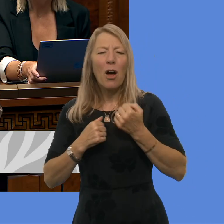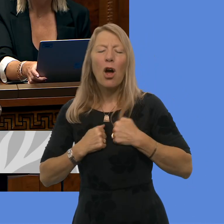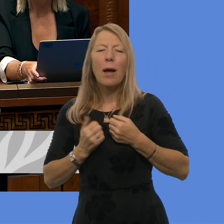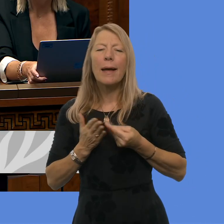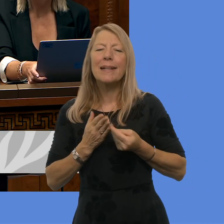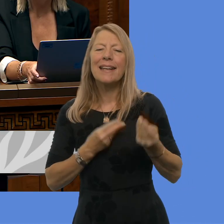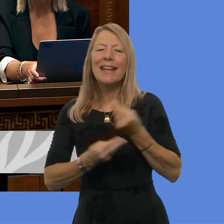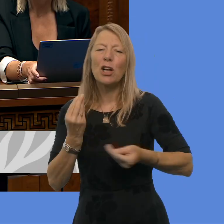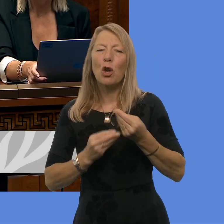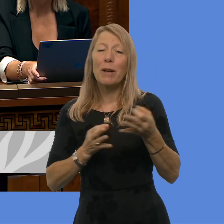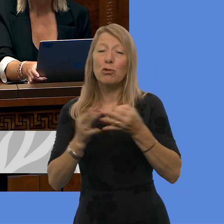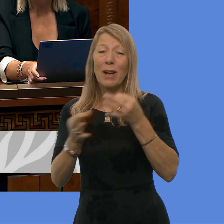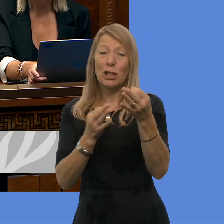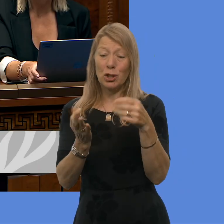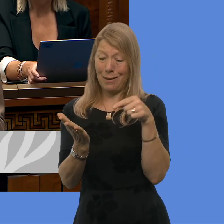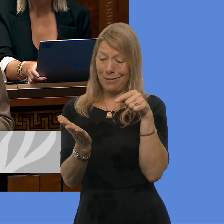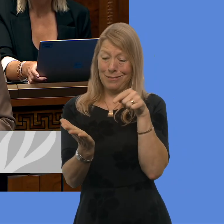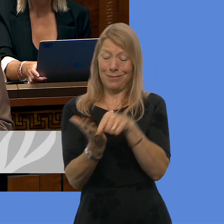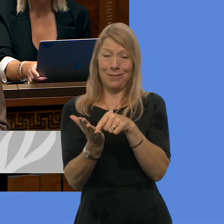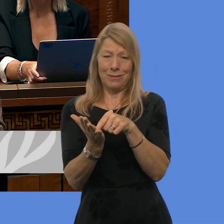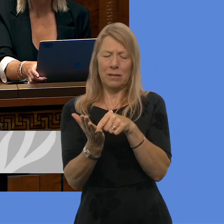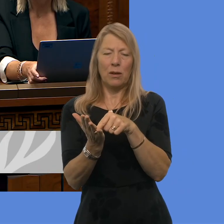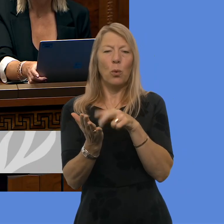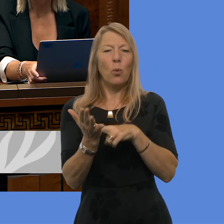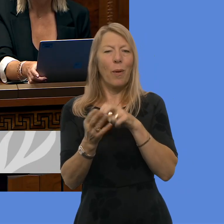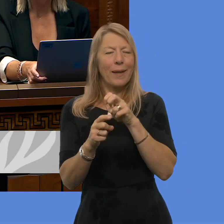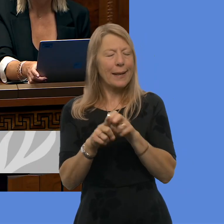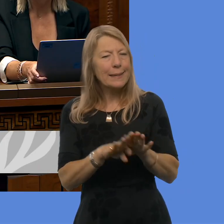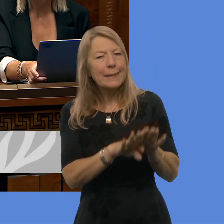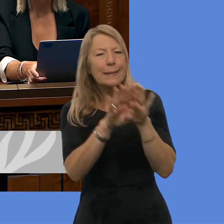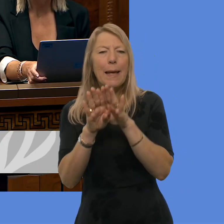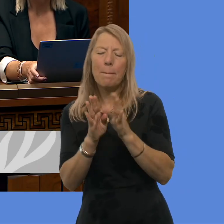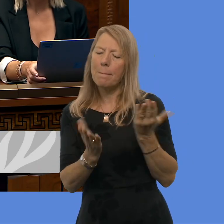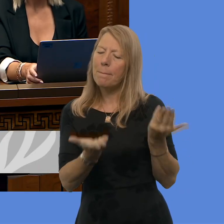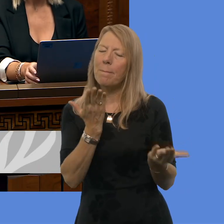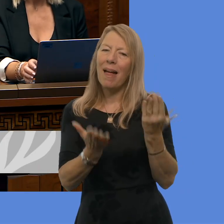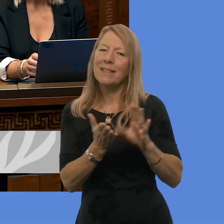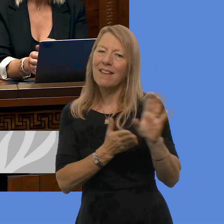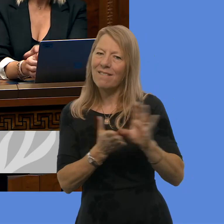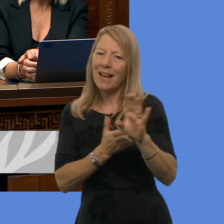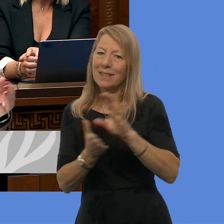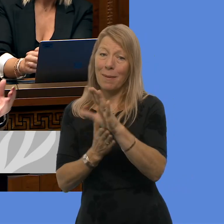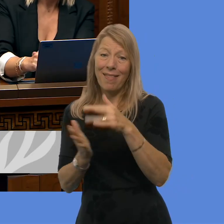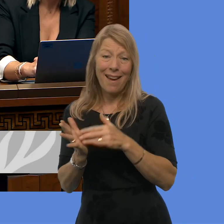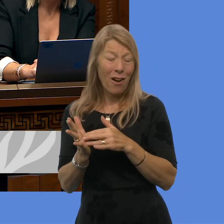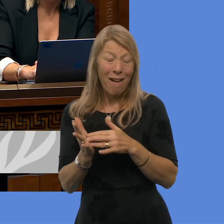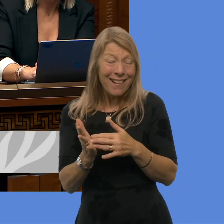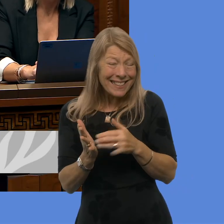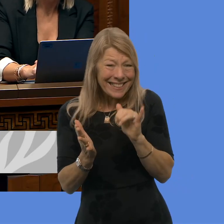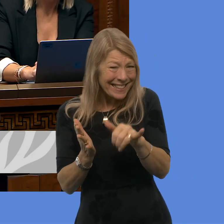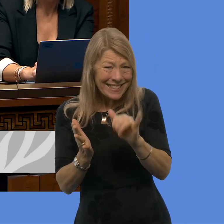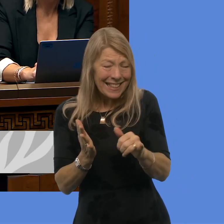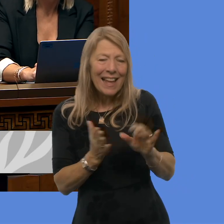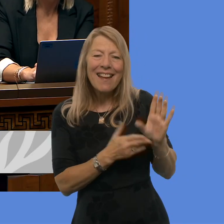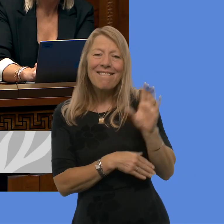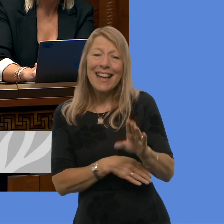executive, regional balance is written large, and it is an objective in terms of Invest NI, and you can very much see that already starting to bear out. So